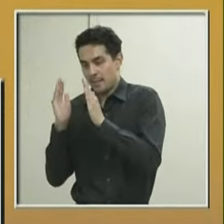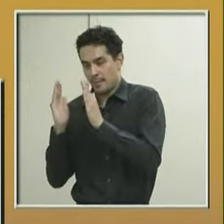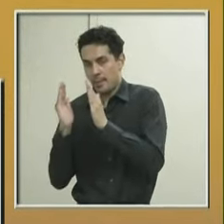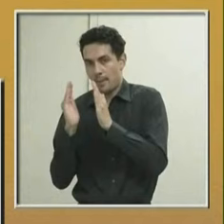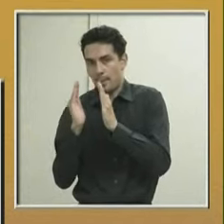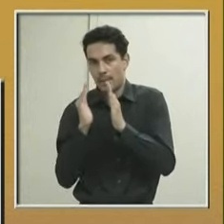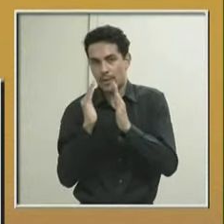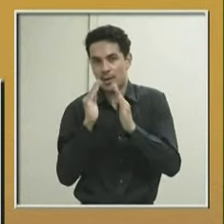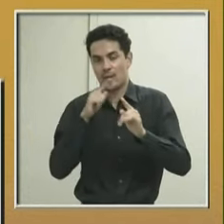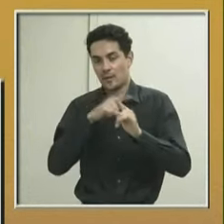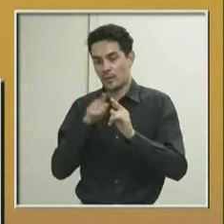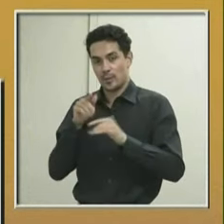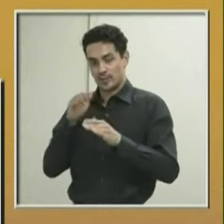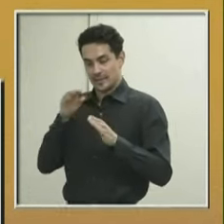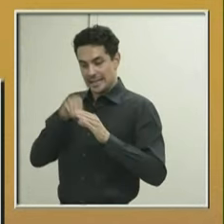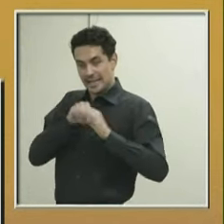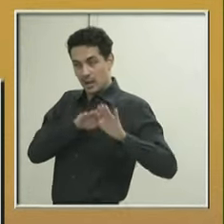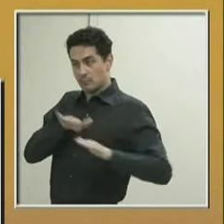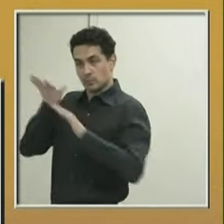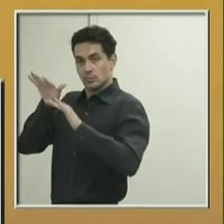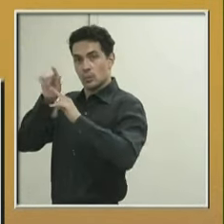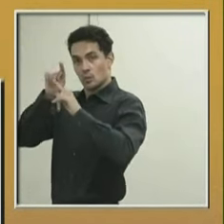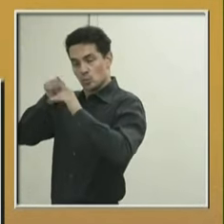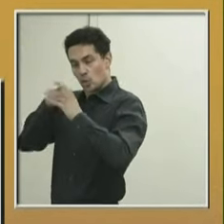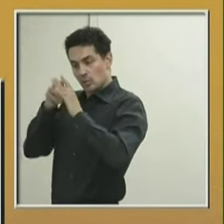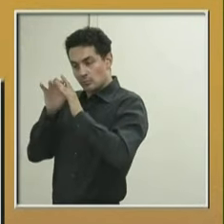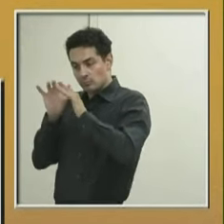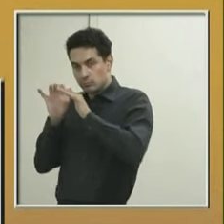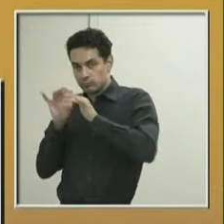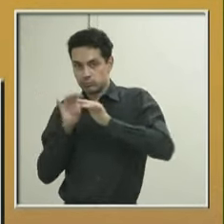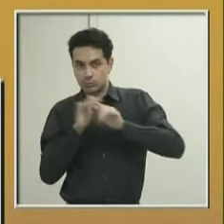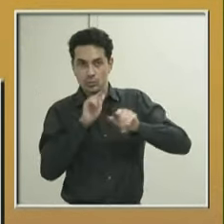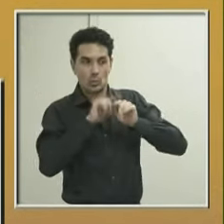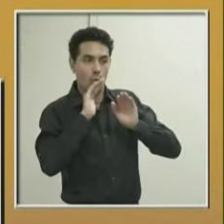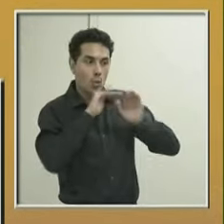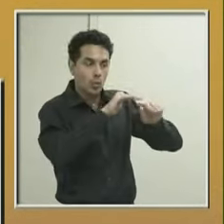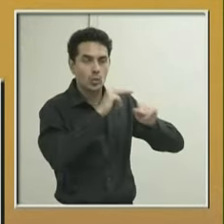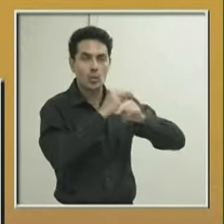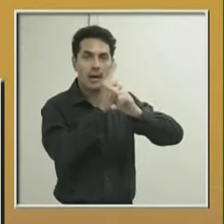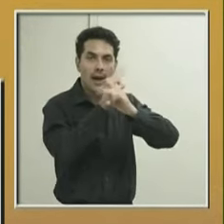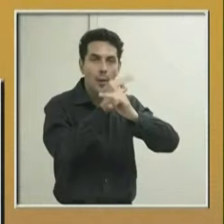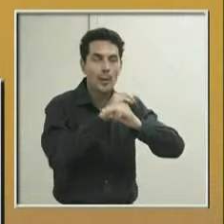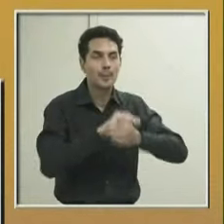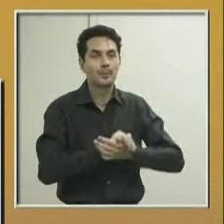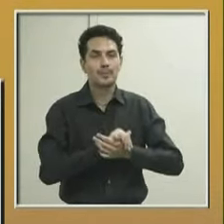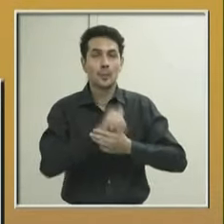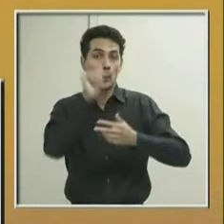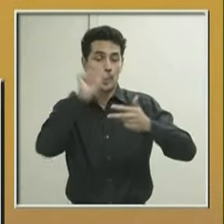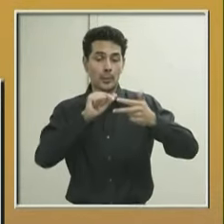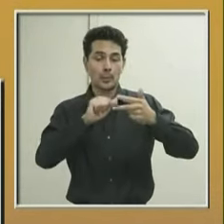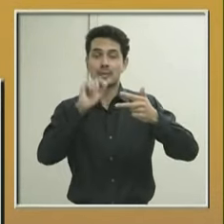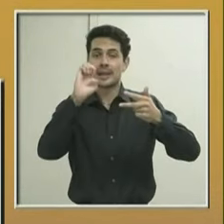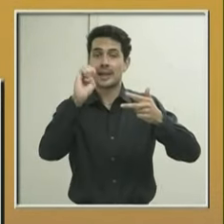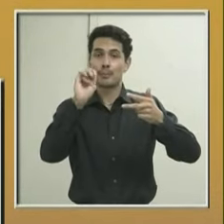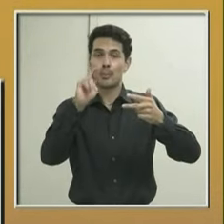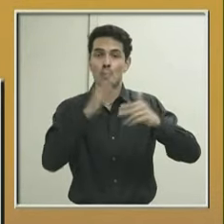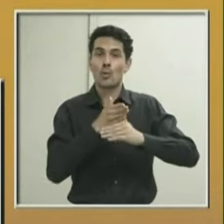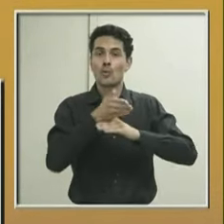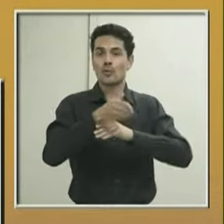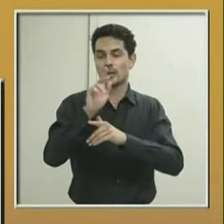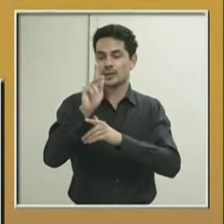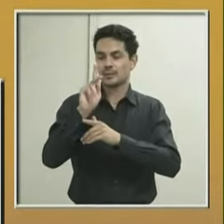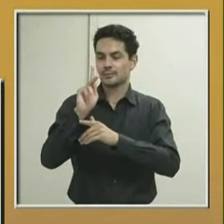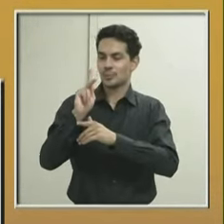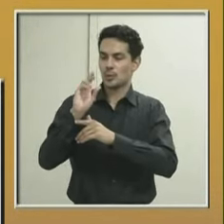the ocean, over the highway, and ultimately with embers going over Kahoma Stream into the industrial